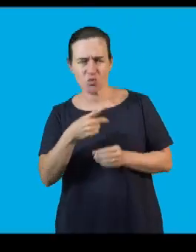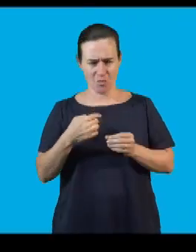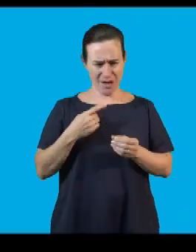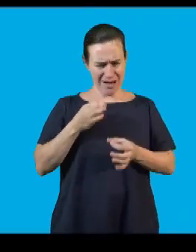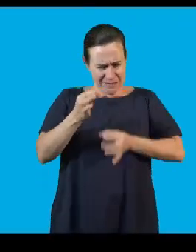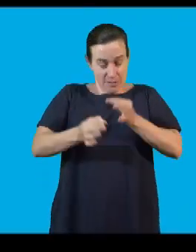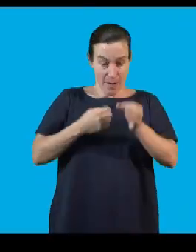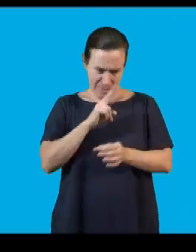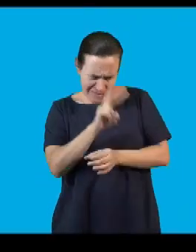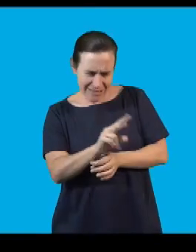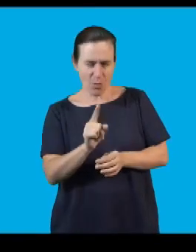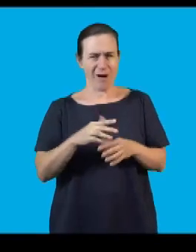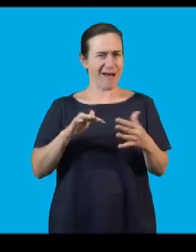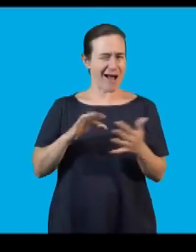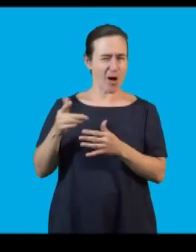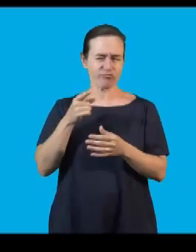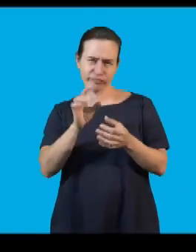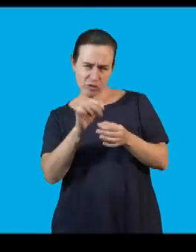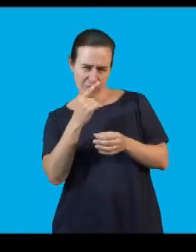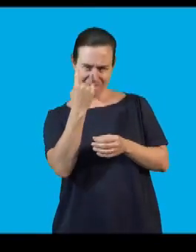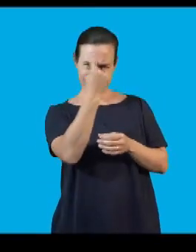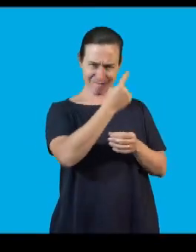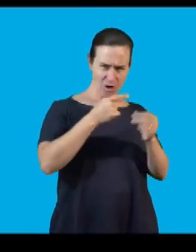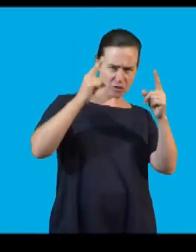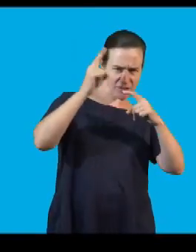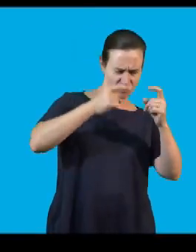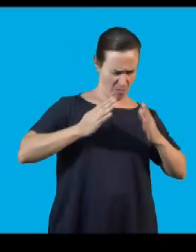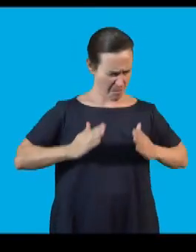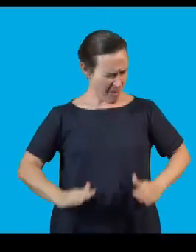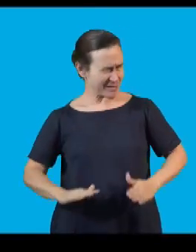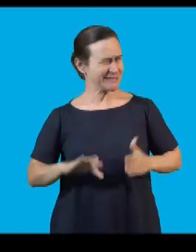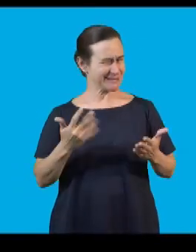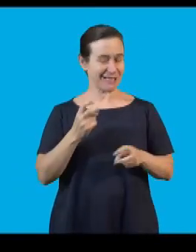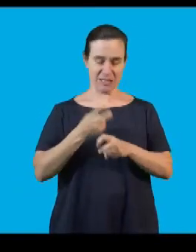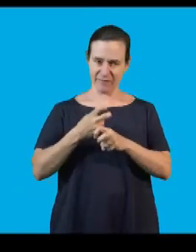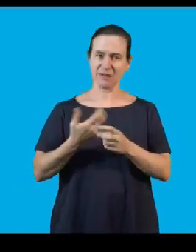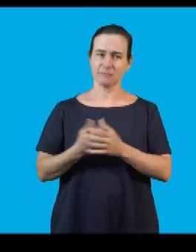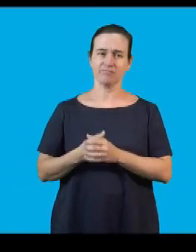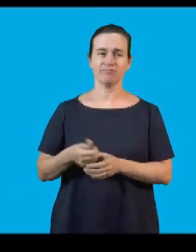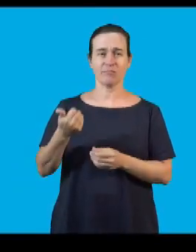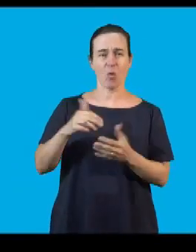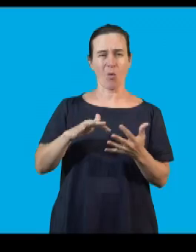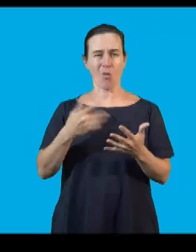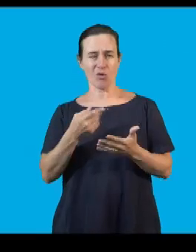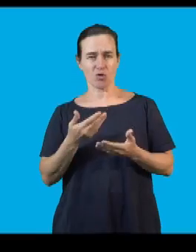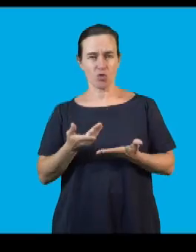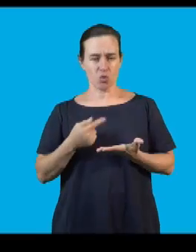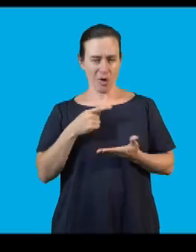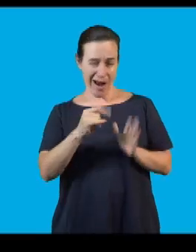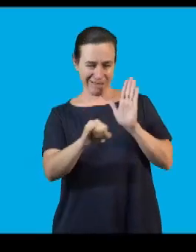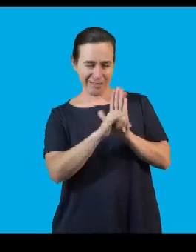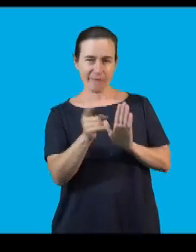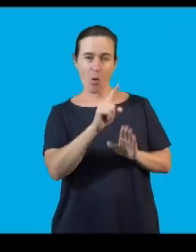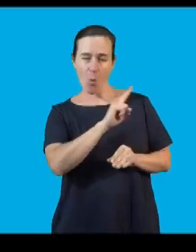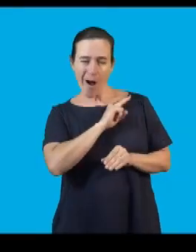what they see, and interpret facial as well as body gestures, all right? And difficulty in expressing